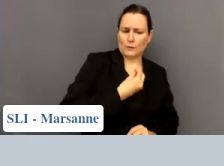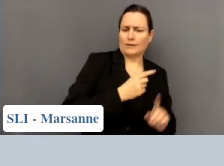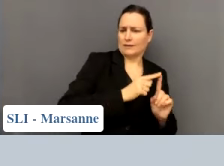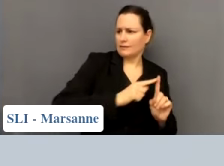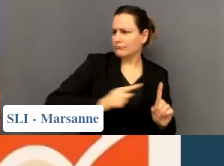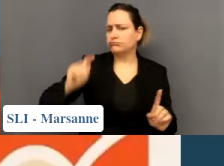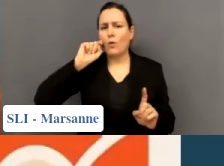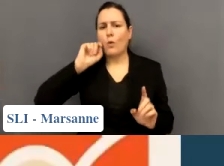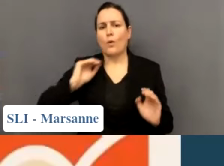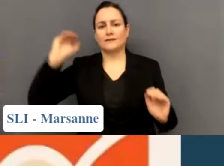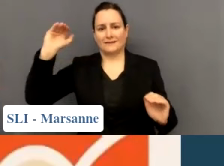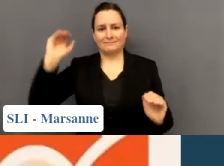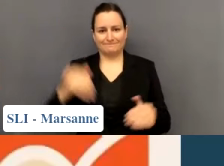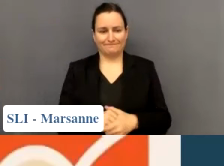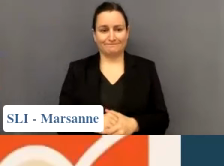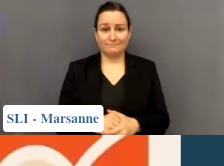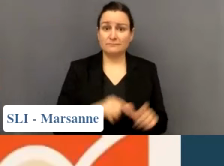life.